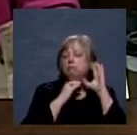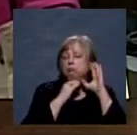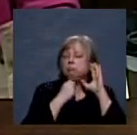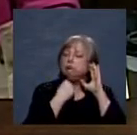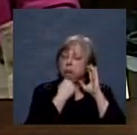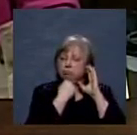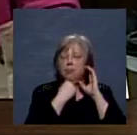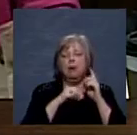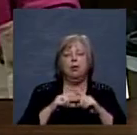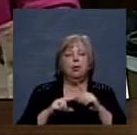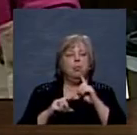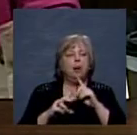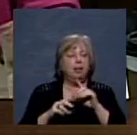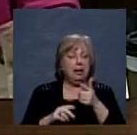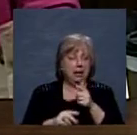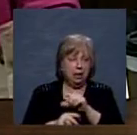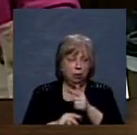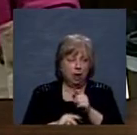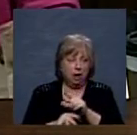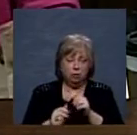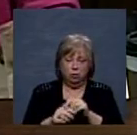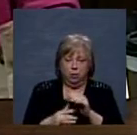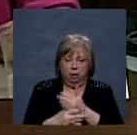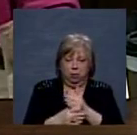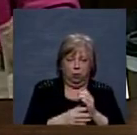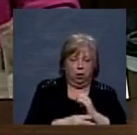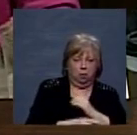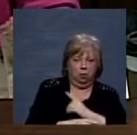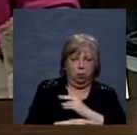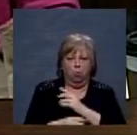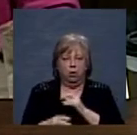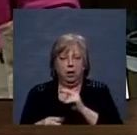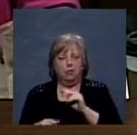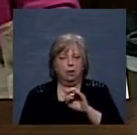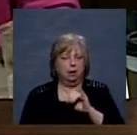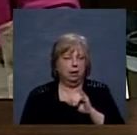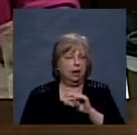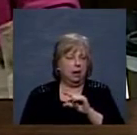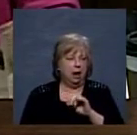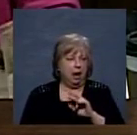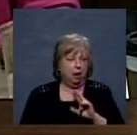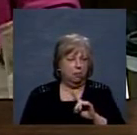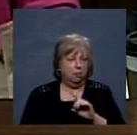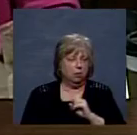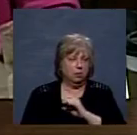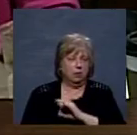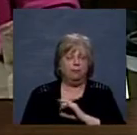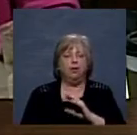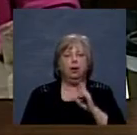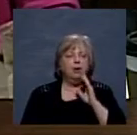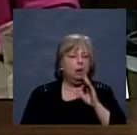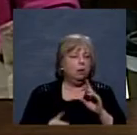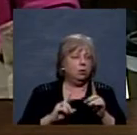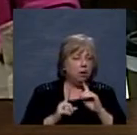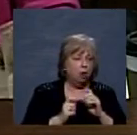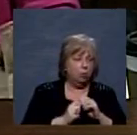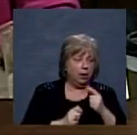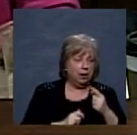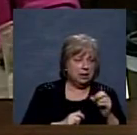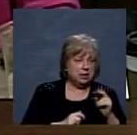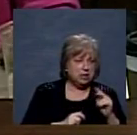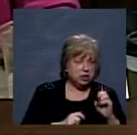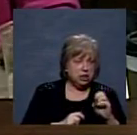the Nelson Nygaard staff and the board. So I just wanted to find out, and we'll talk to Gene and Brad, but does